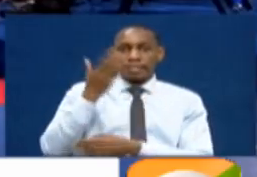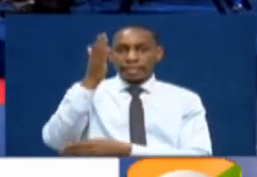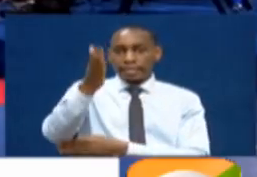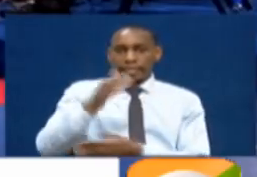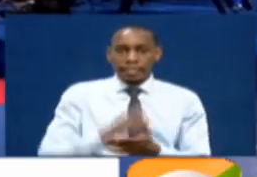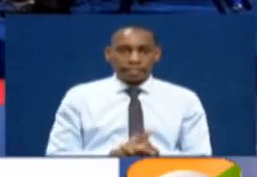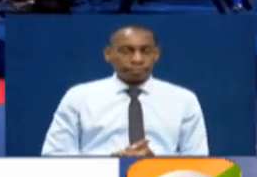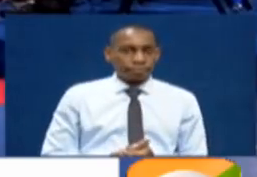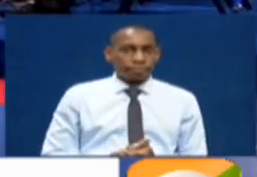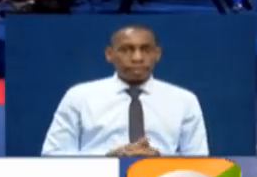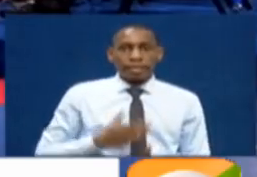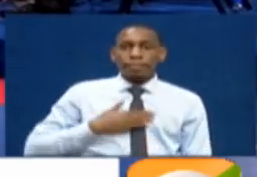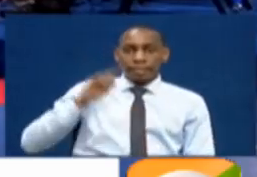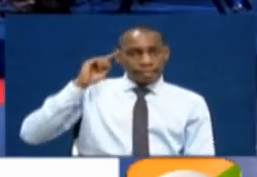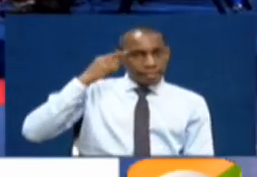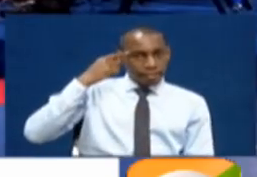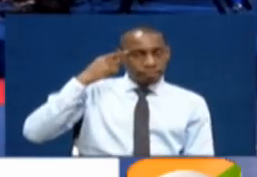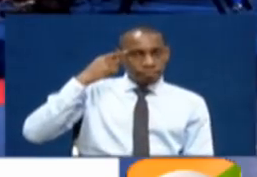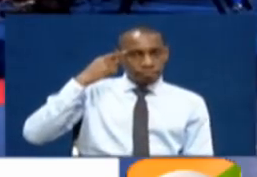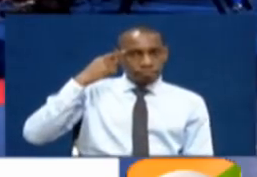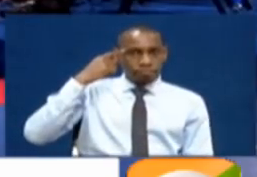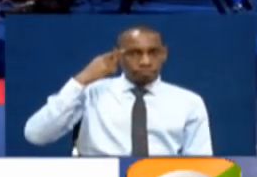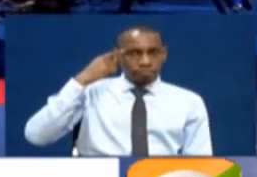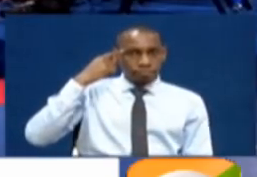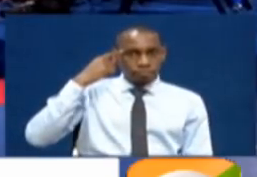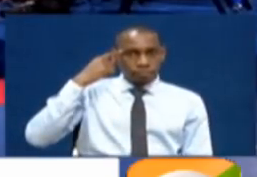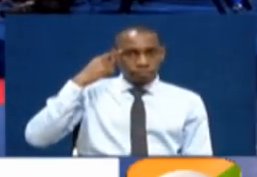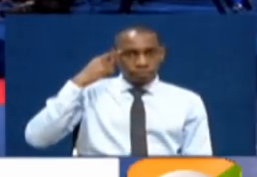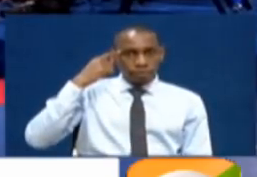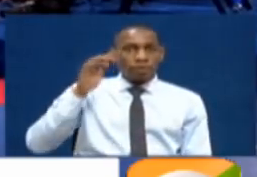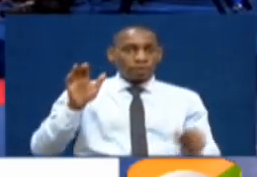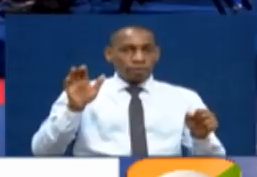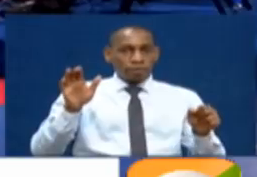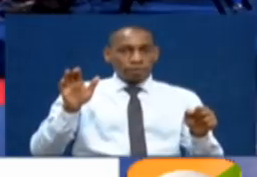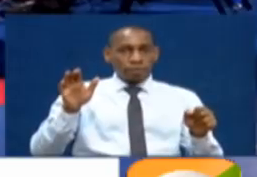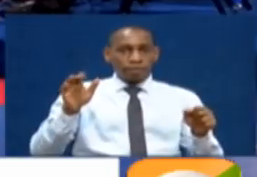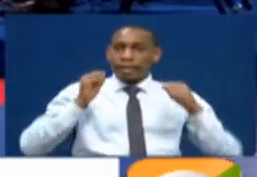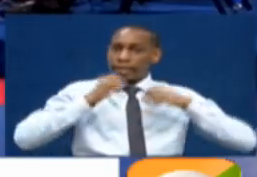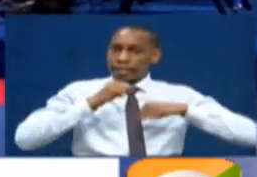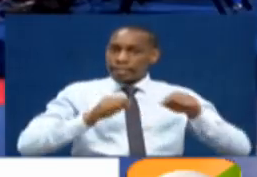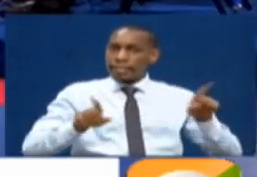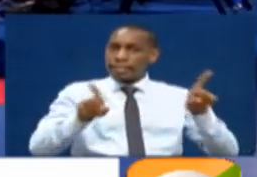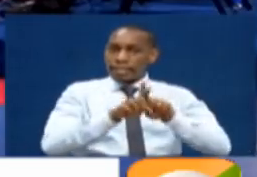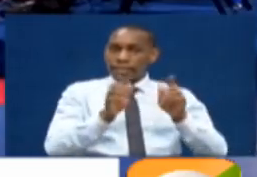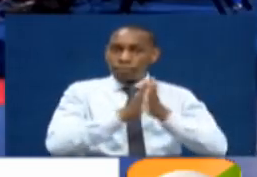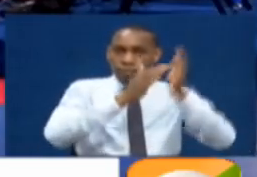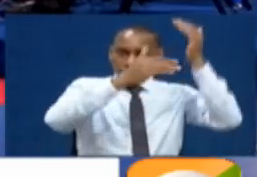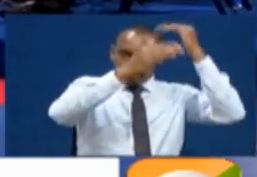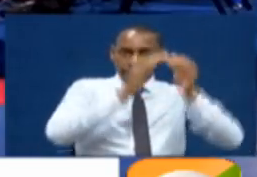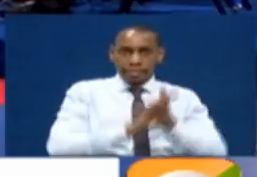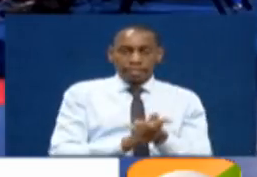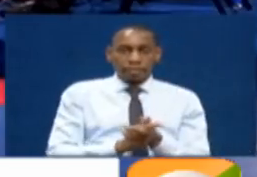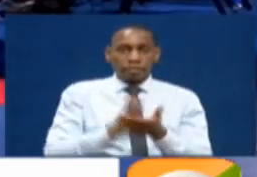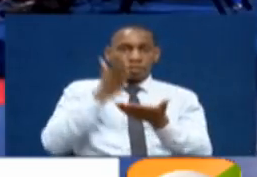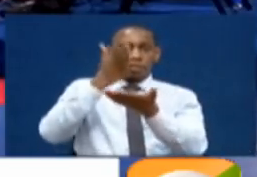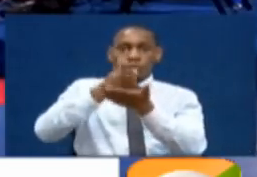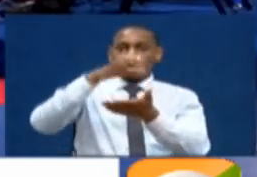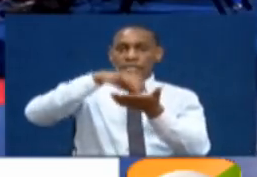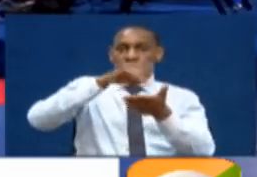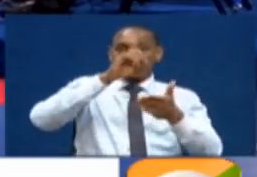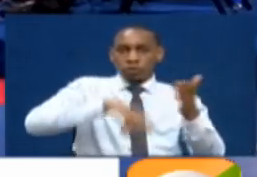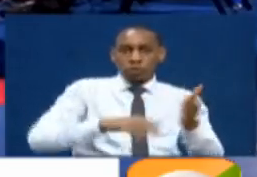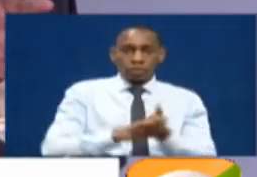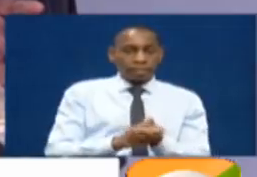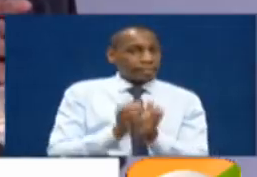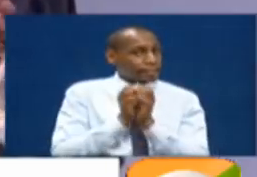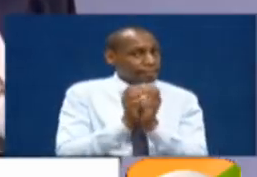Well, I think on this one I'll fully go with the professor that the reality is, on a broad